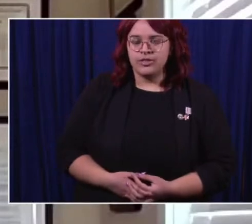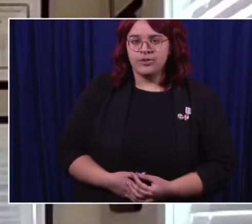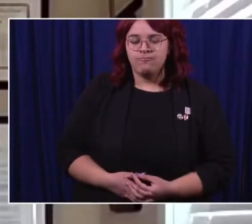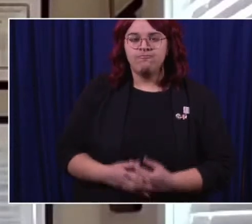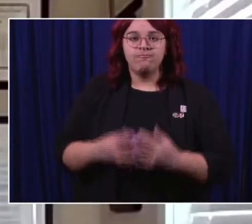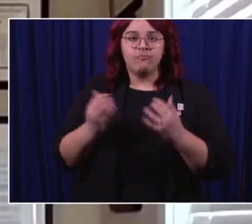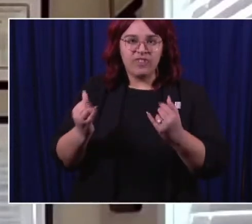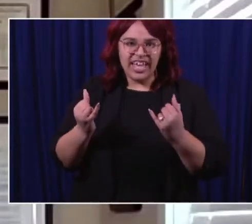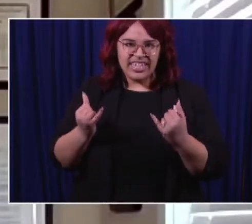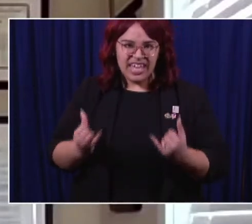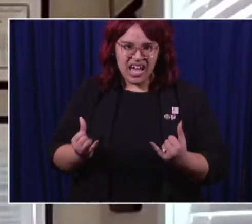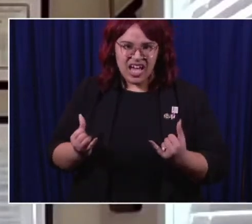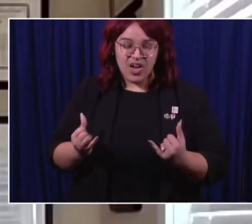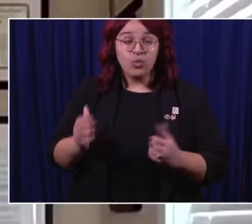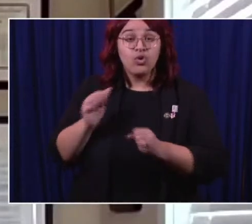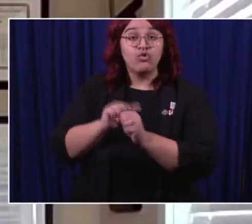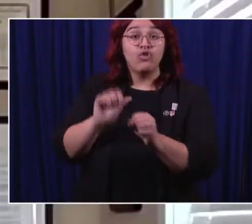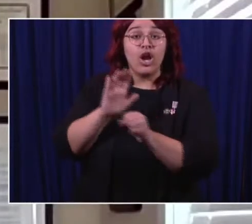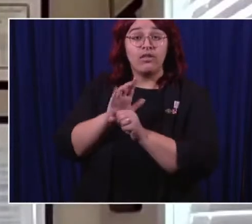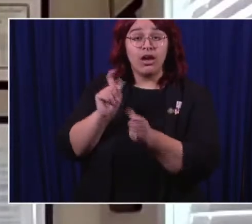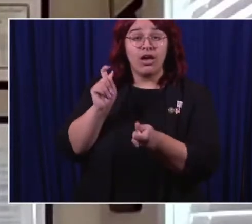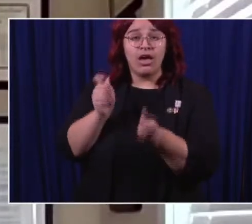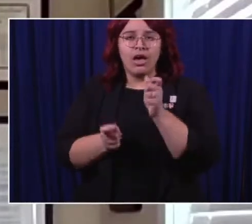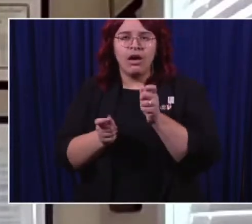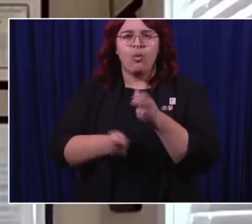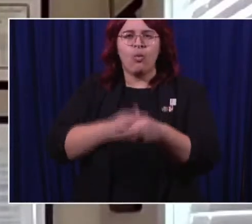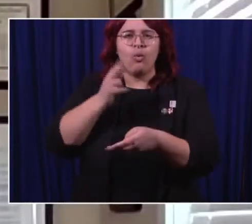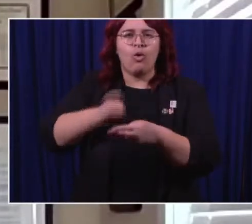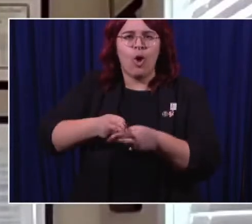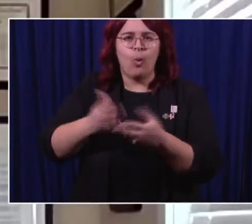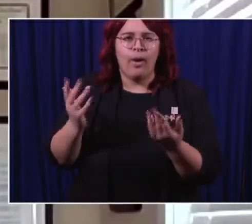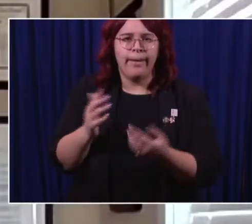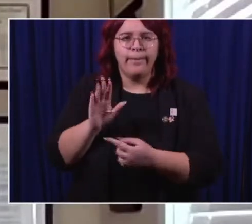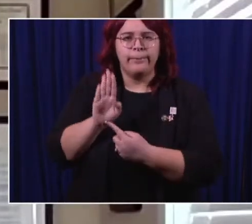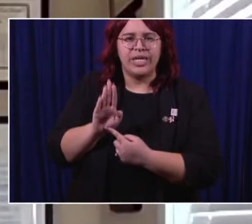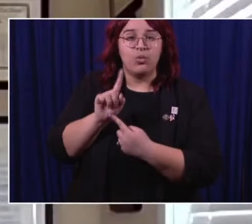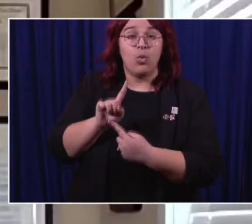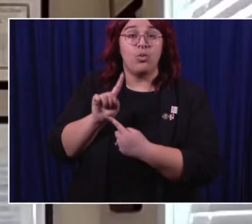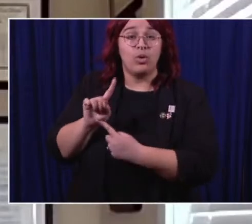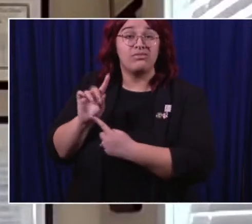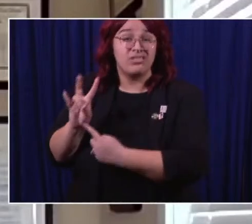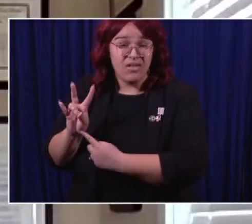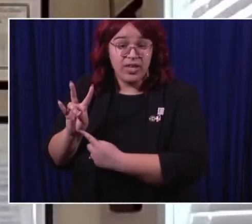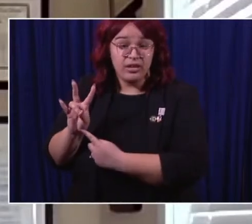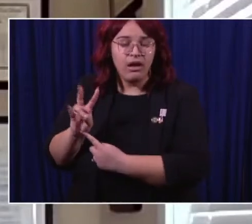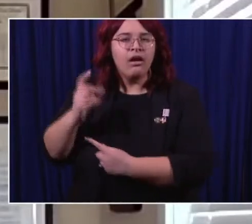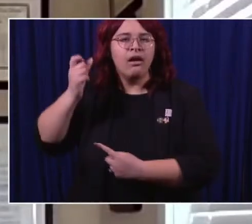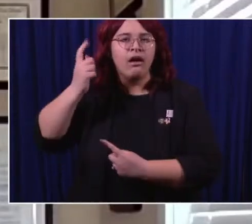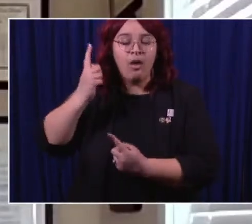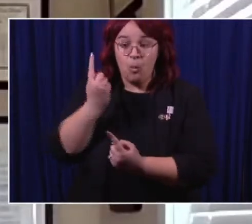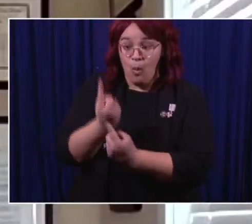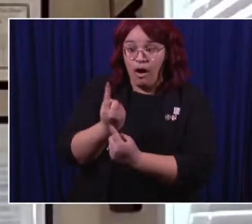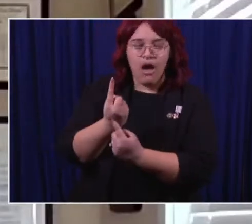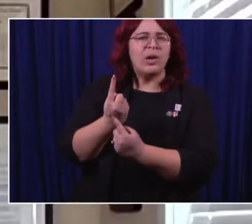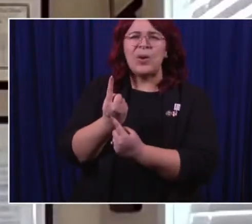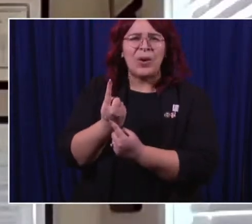closely B117 and all of the variants that have been reported